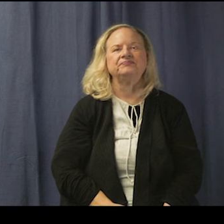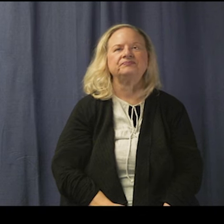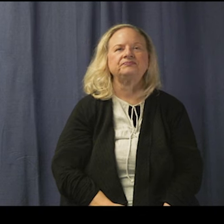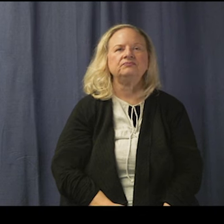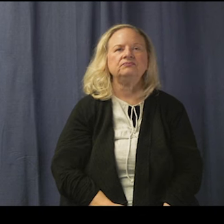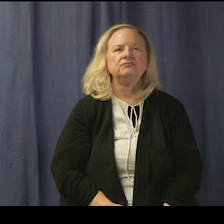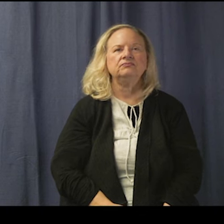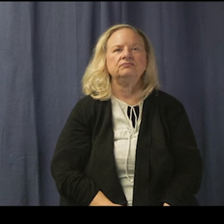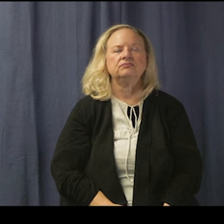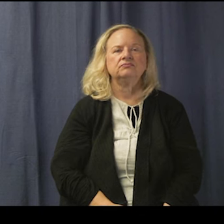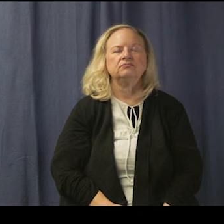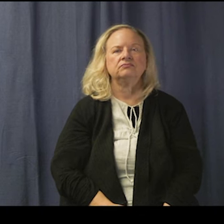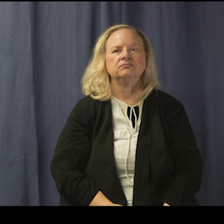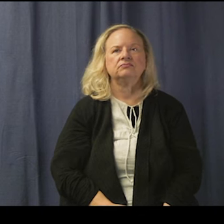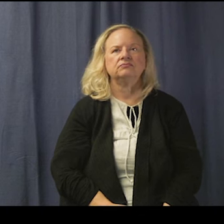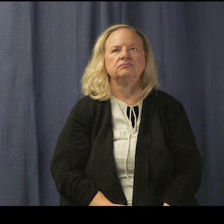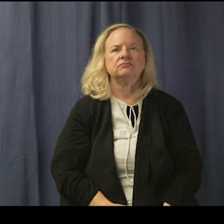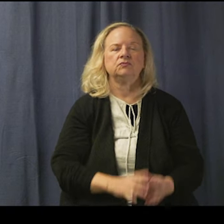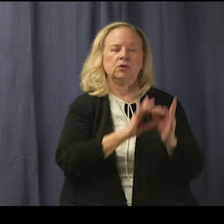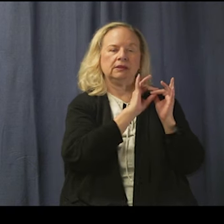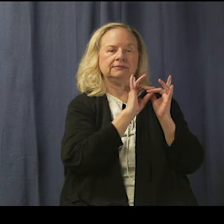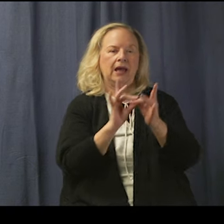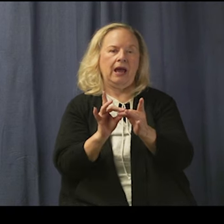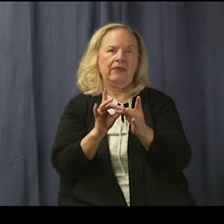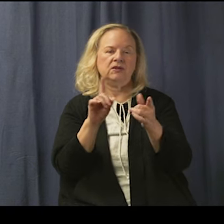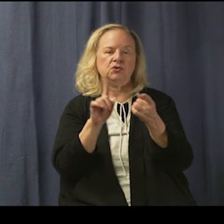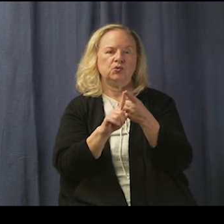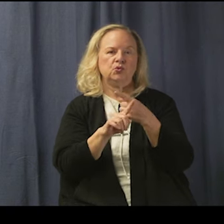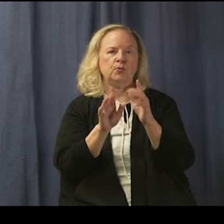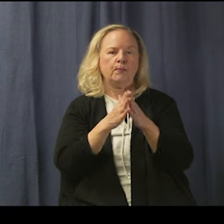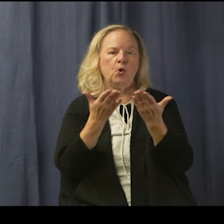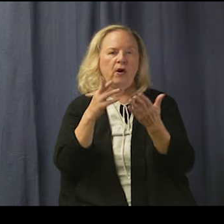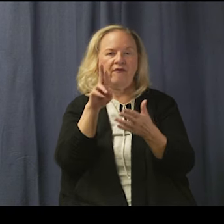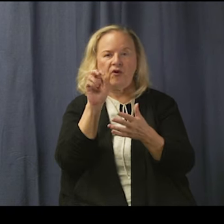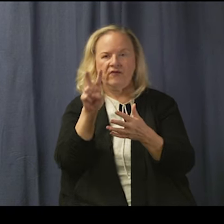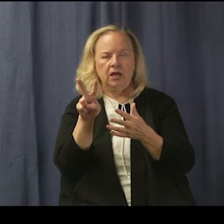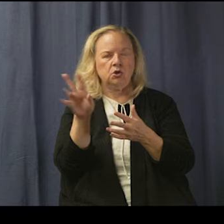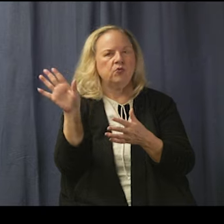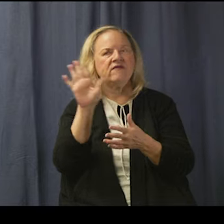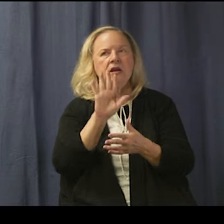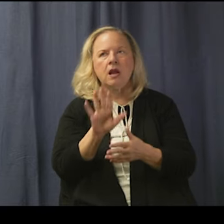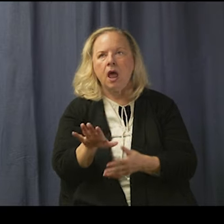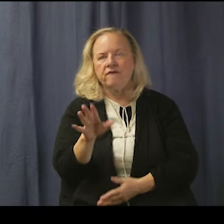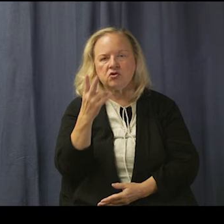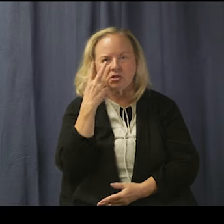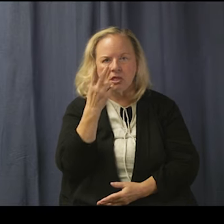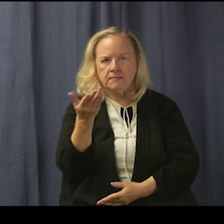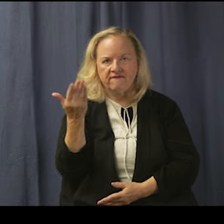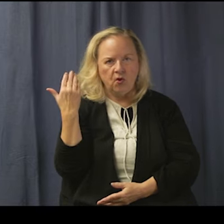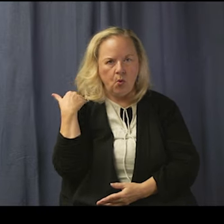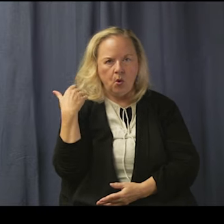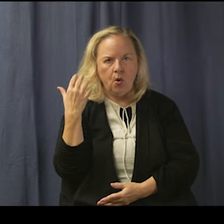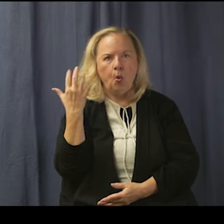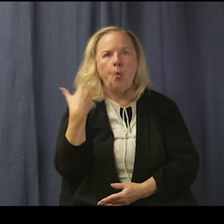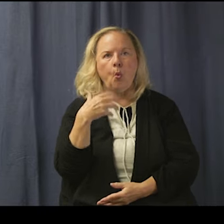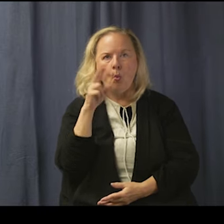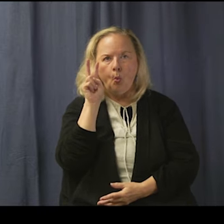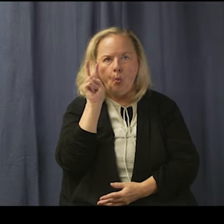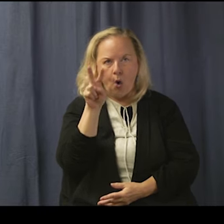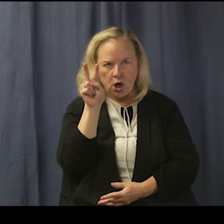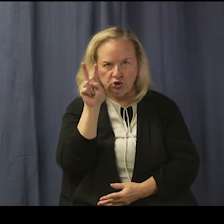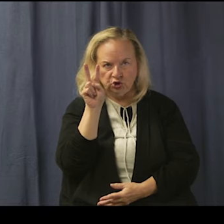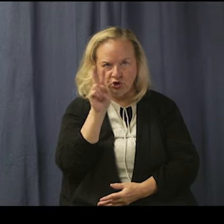this, we're going to tie this to the book of Revelation now like you've never seen. Watch the